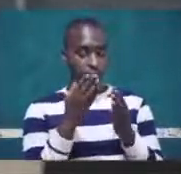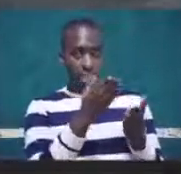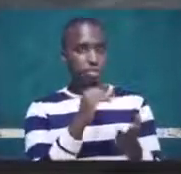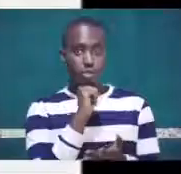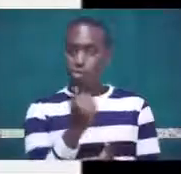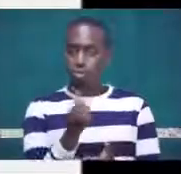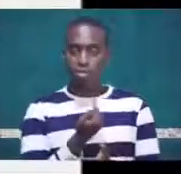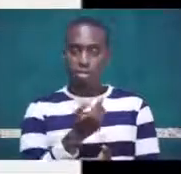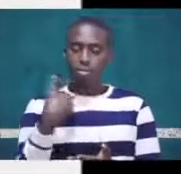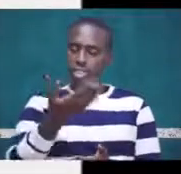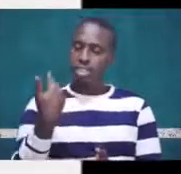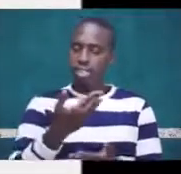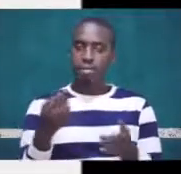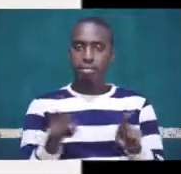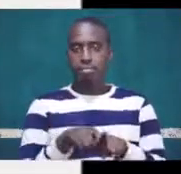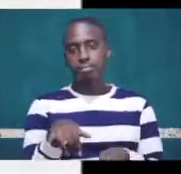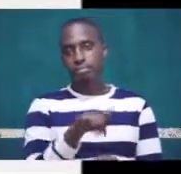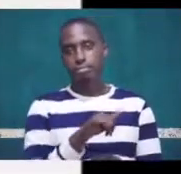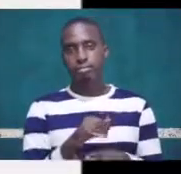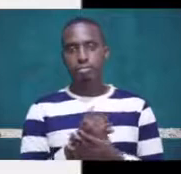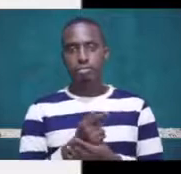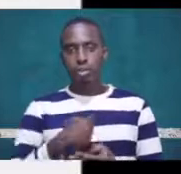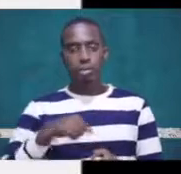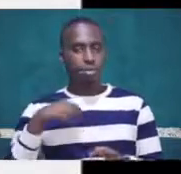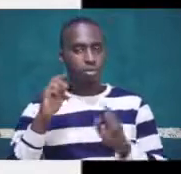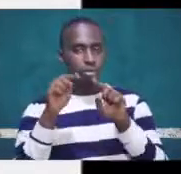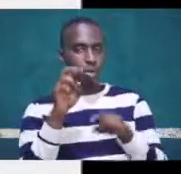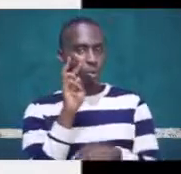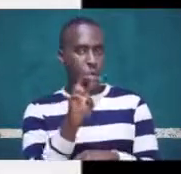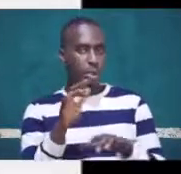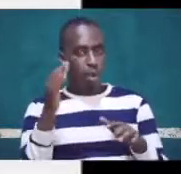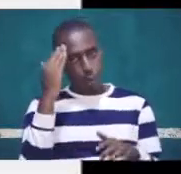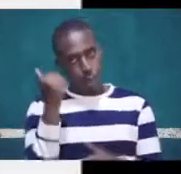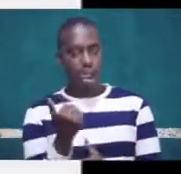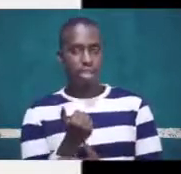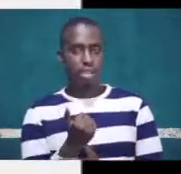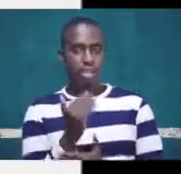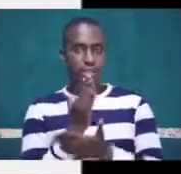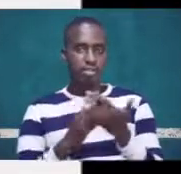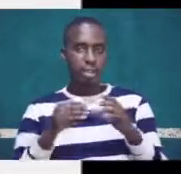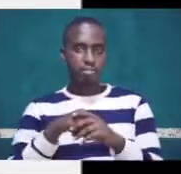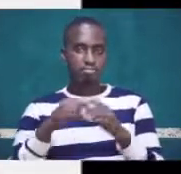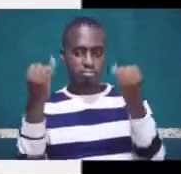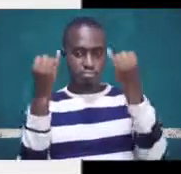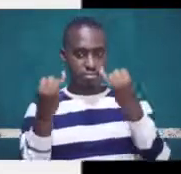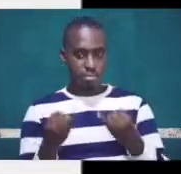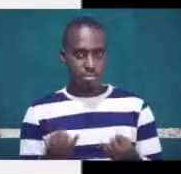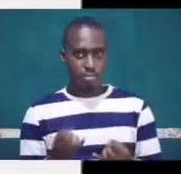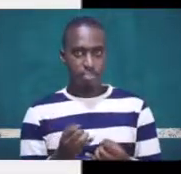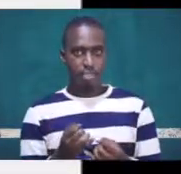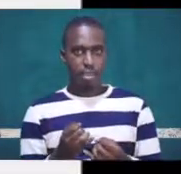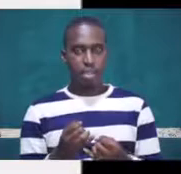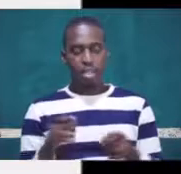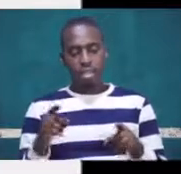not always the case on some instances. We are going to see why some curves